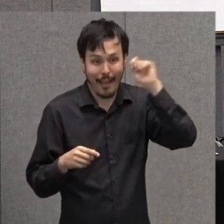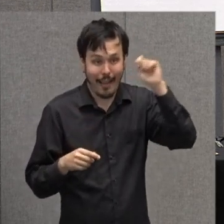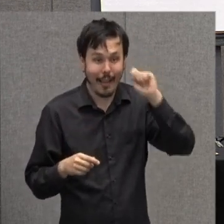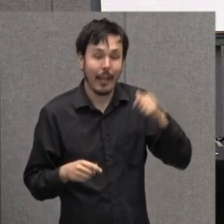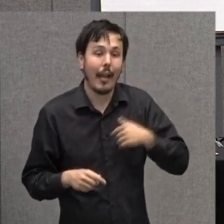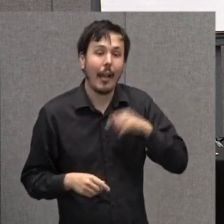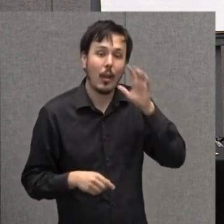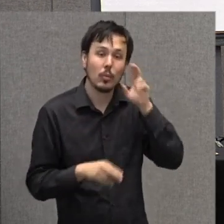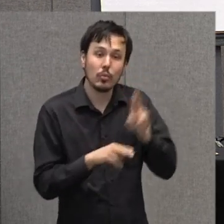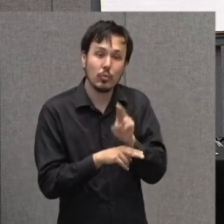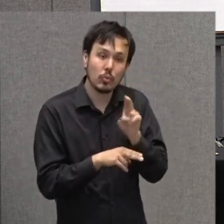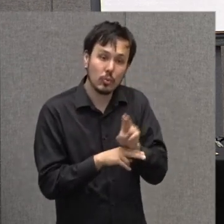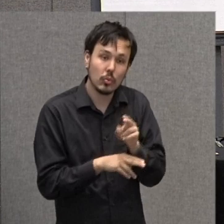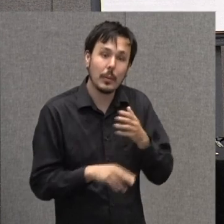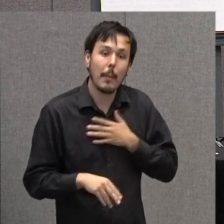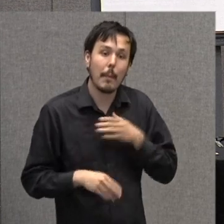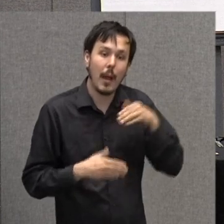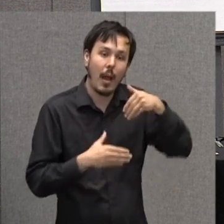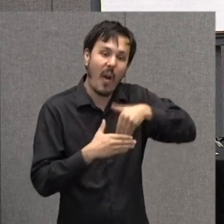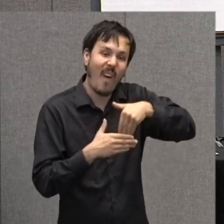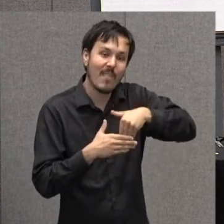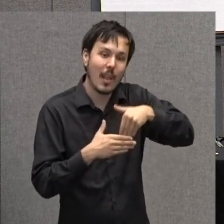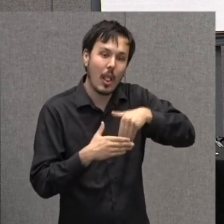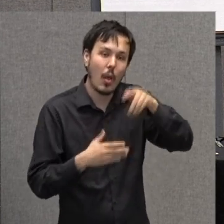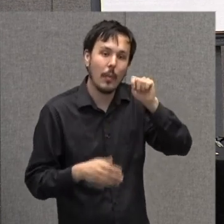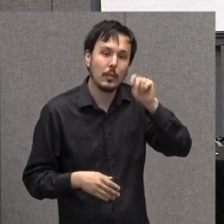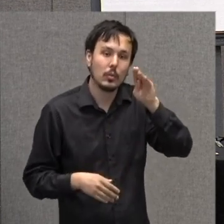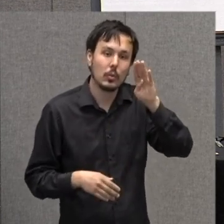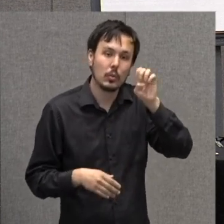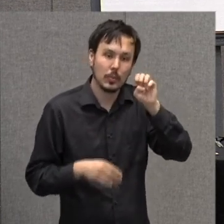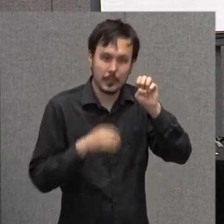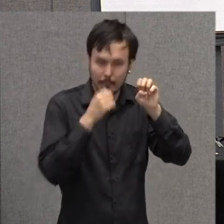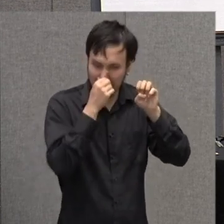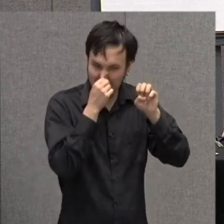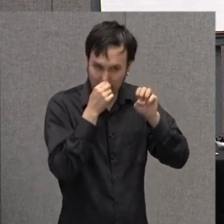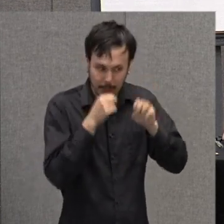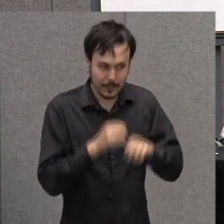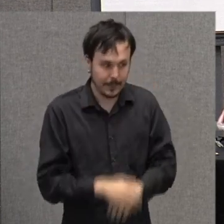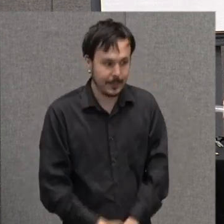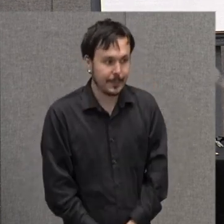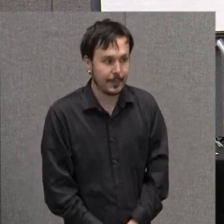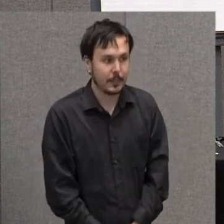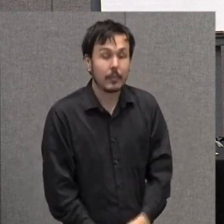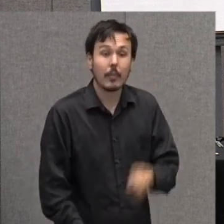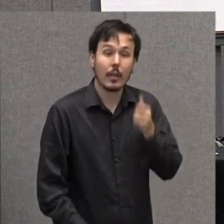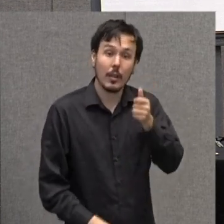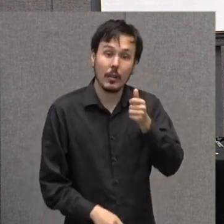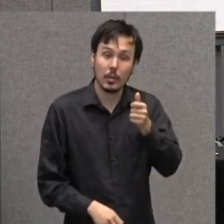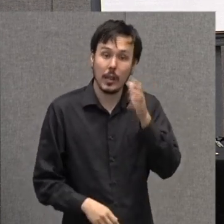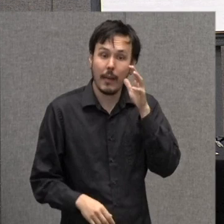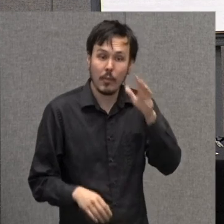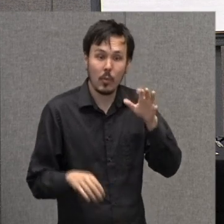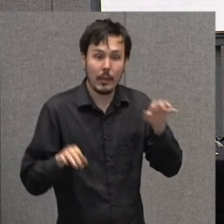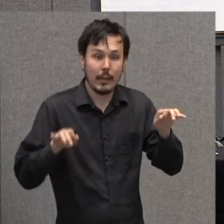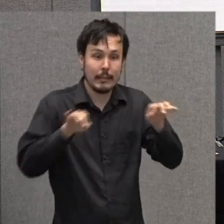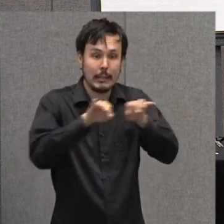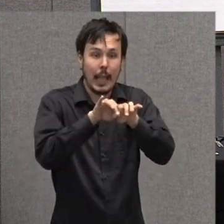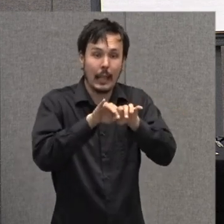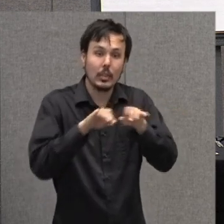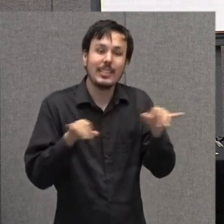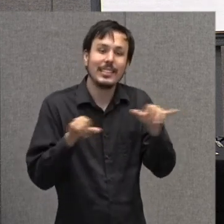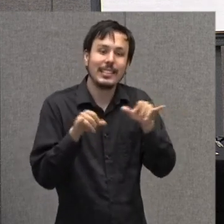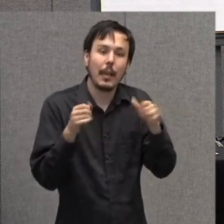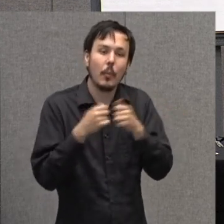and I will use my envelope here, my envelope tube, you would just join these two tubes together like you did